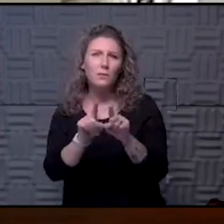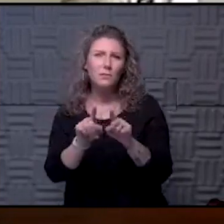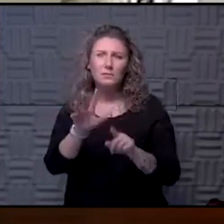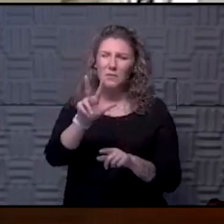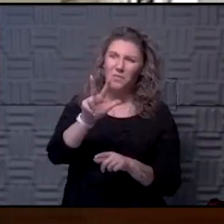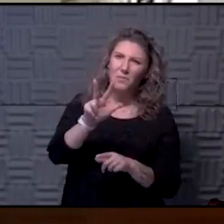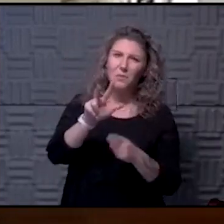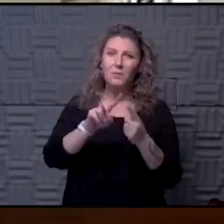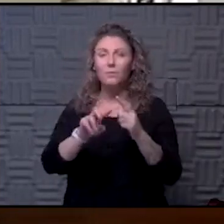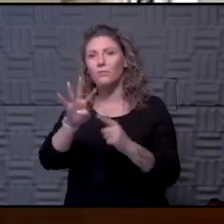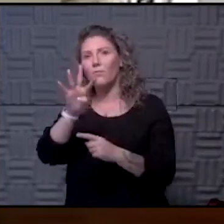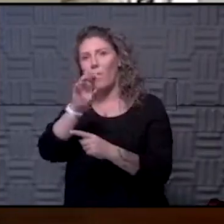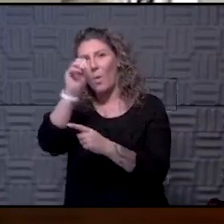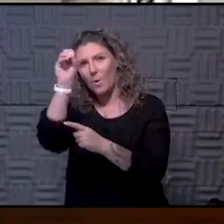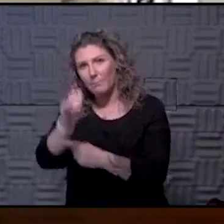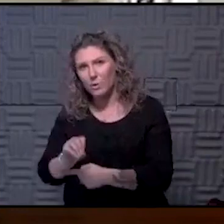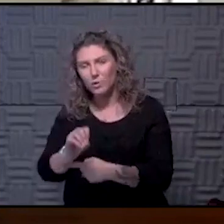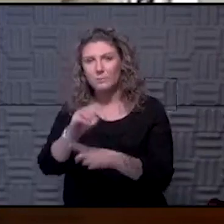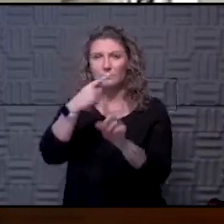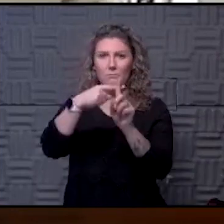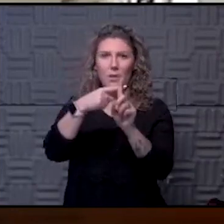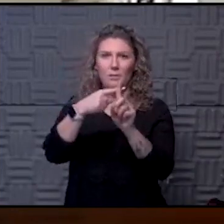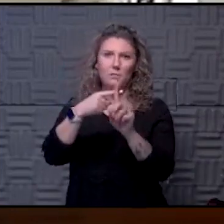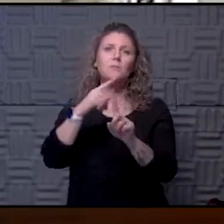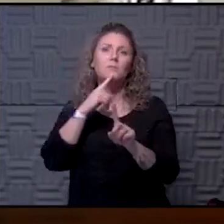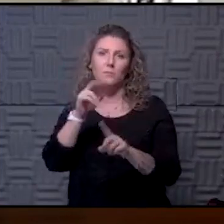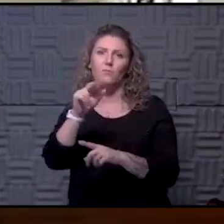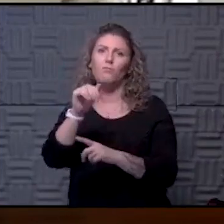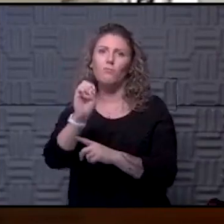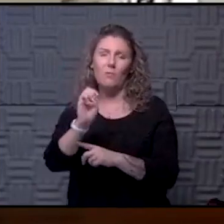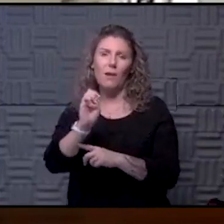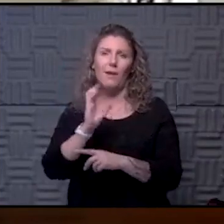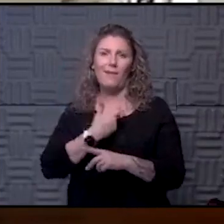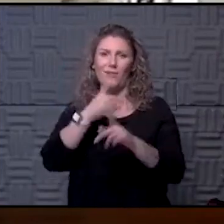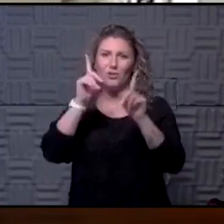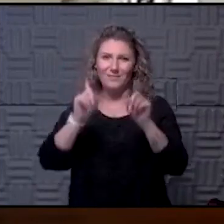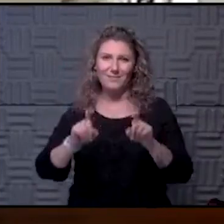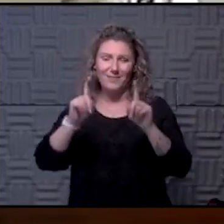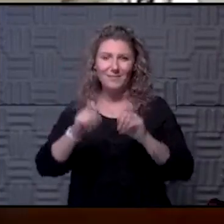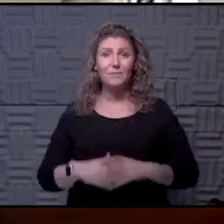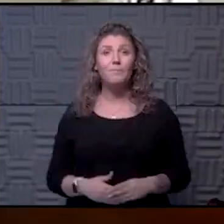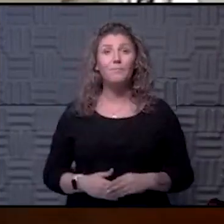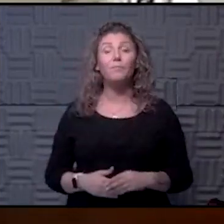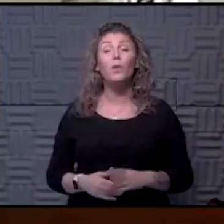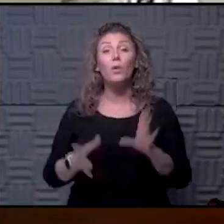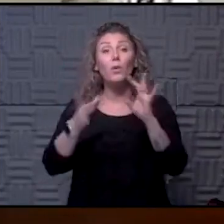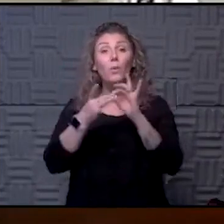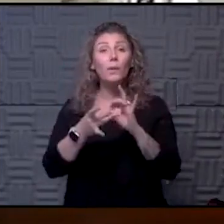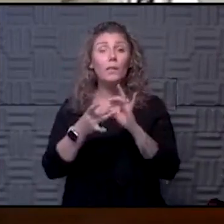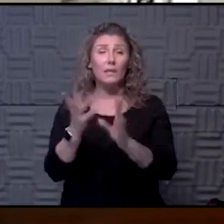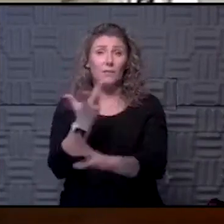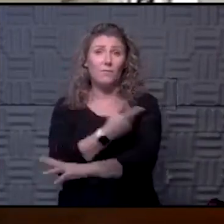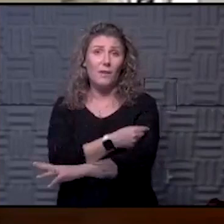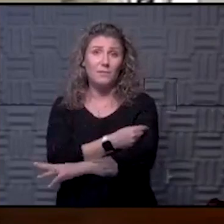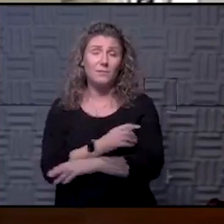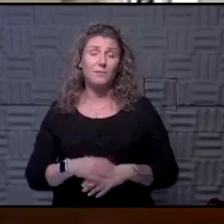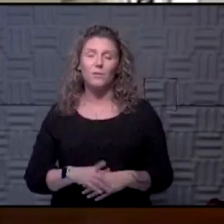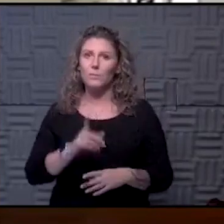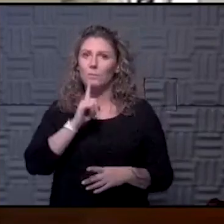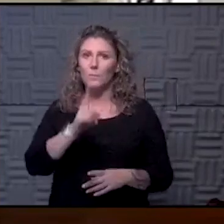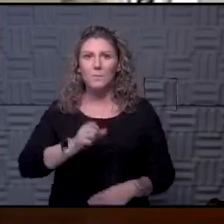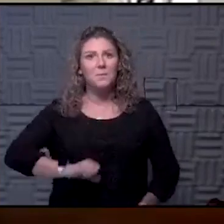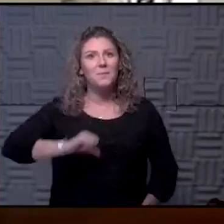3 to 4% of percent positivity of our tests. So as far as vaccinations, we're really, really proud